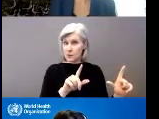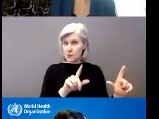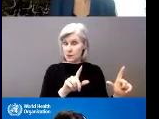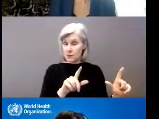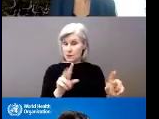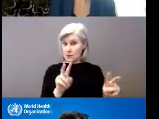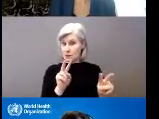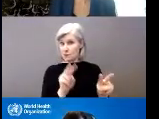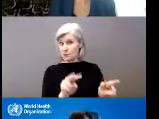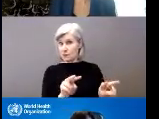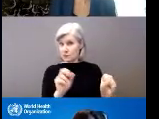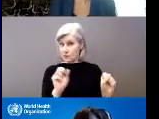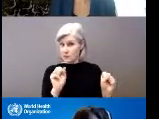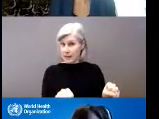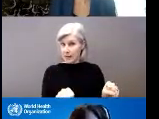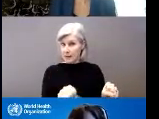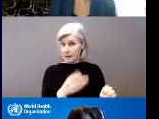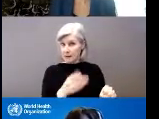Is that okay for everyone?